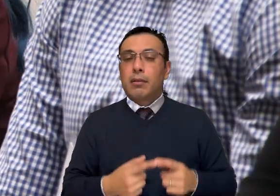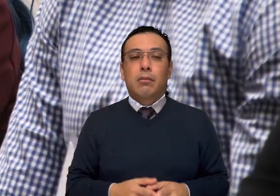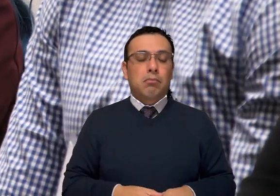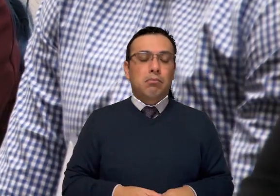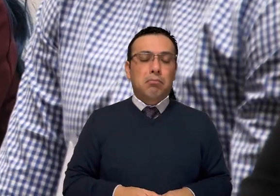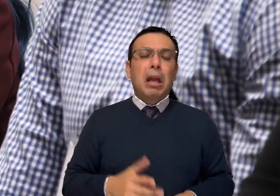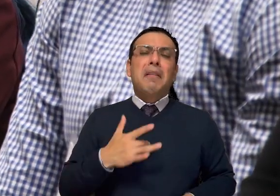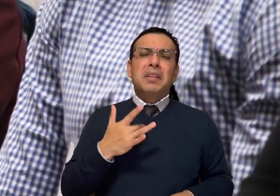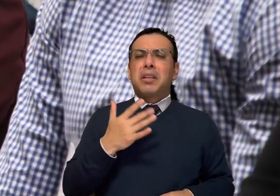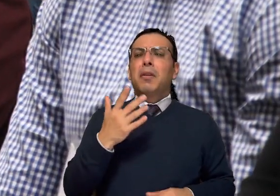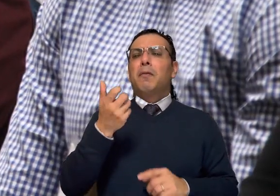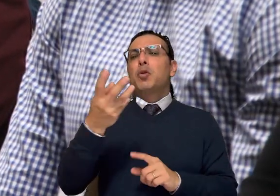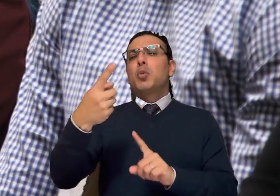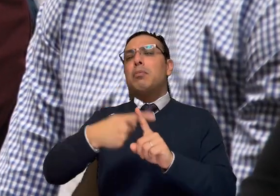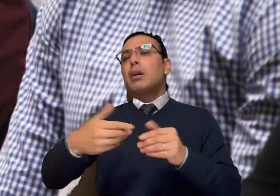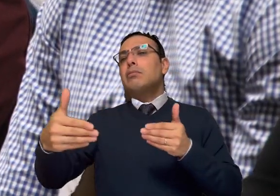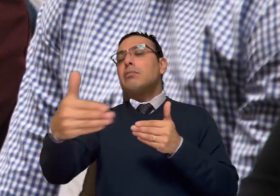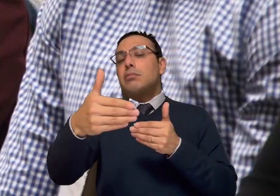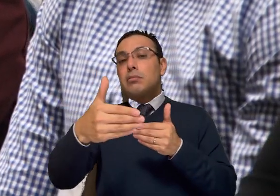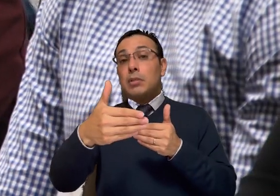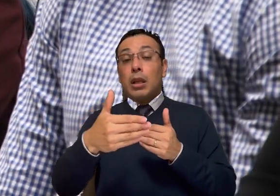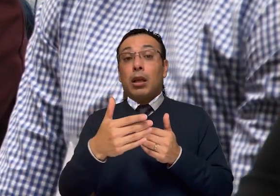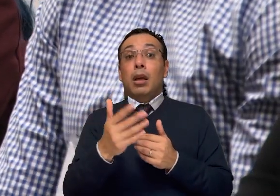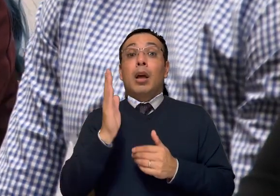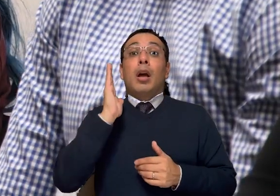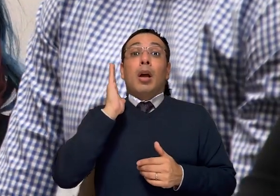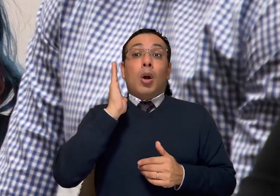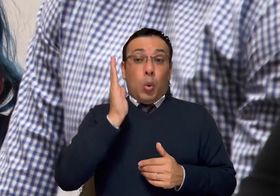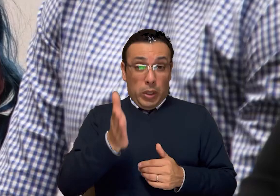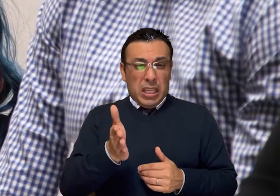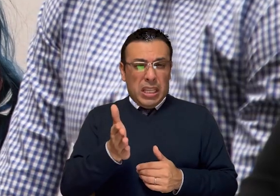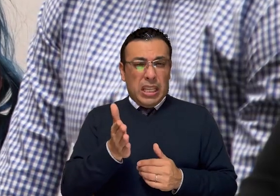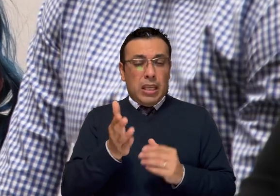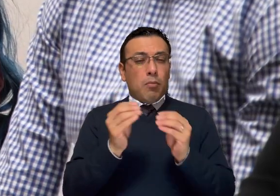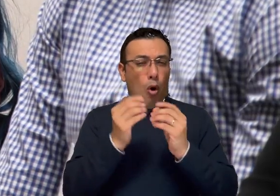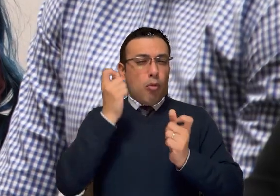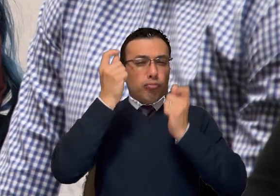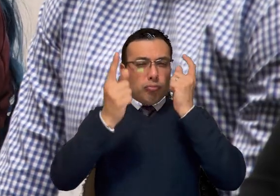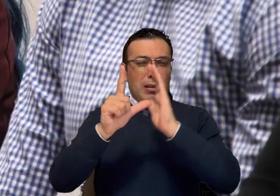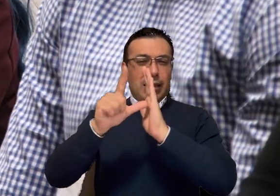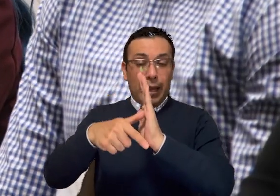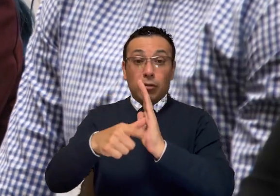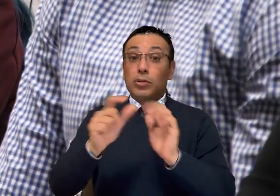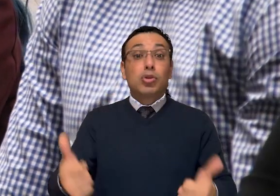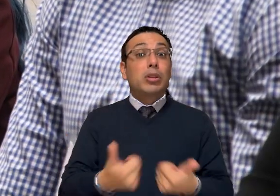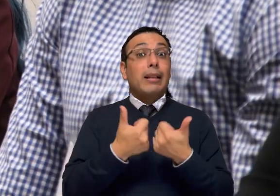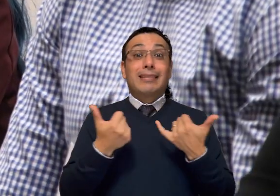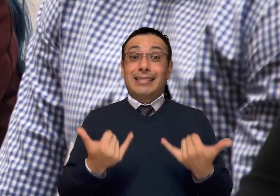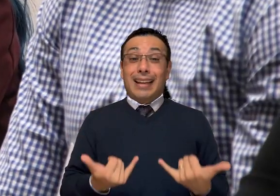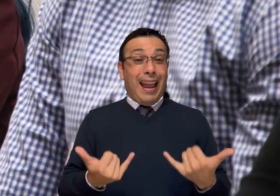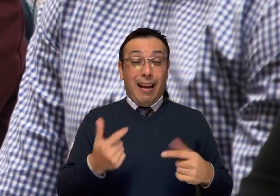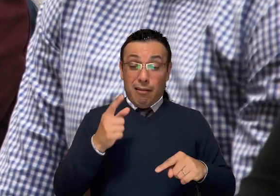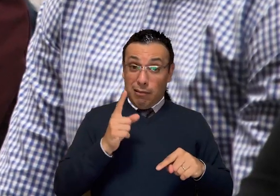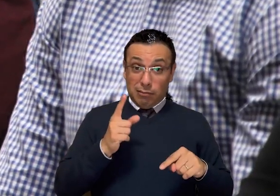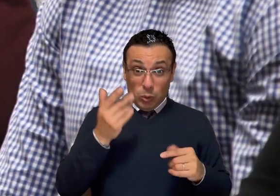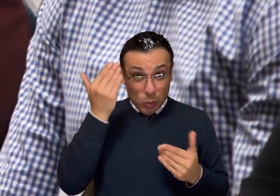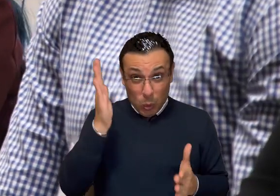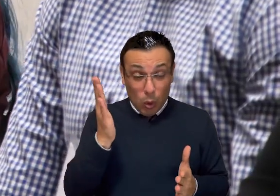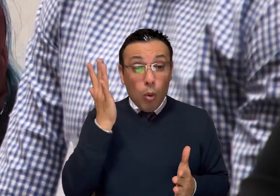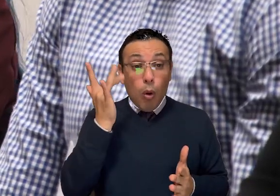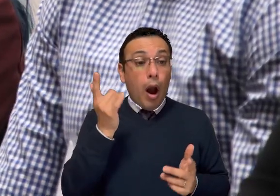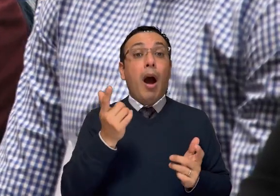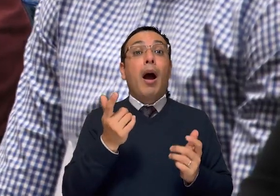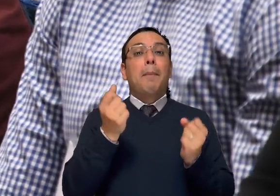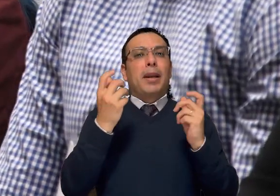why we can't answer it right now is things are changing. We don't know where our route is going to be officially until the PSC gives us the Article